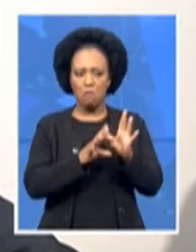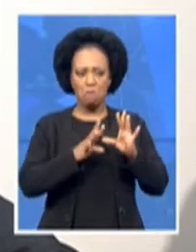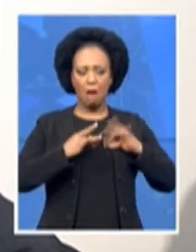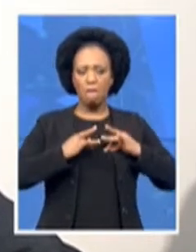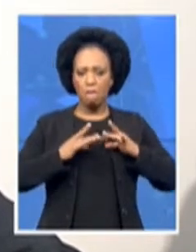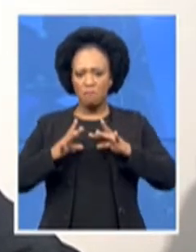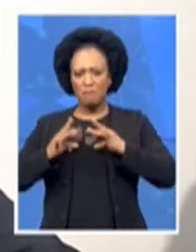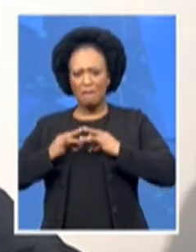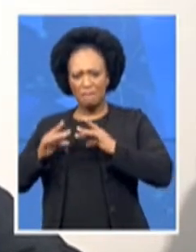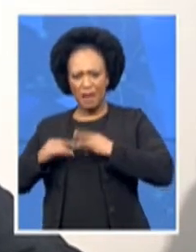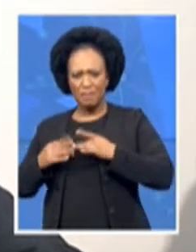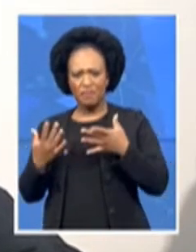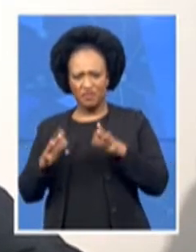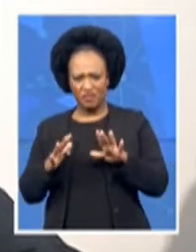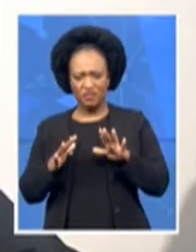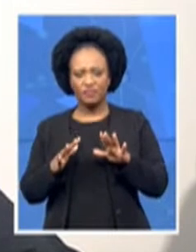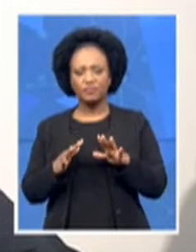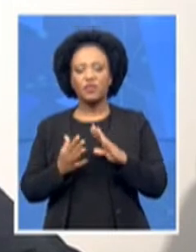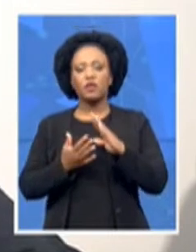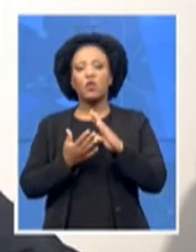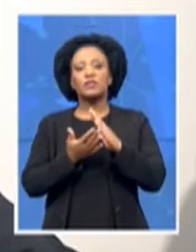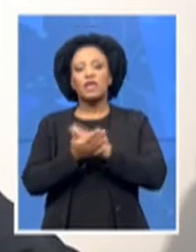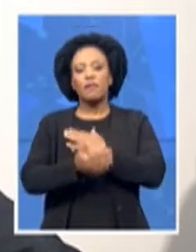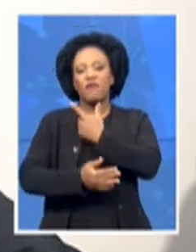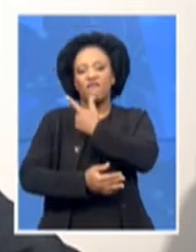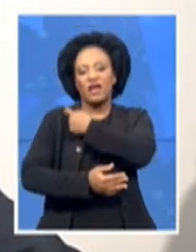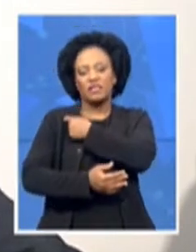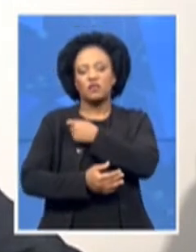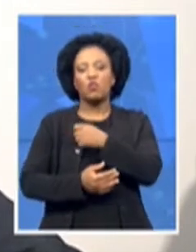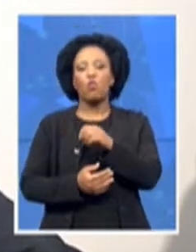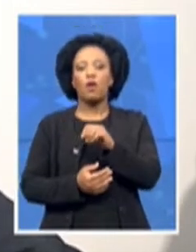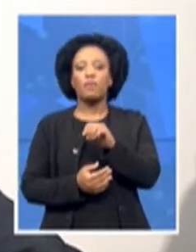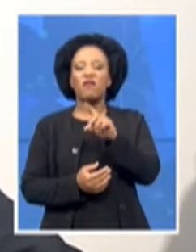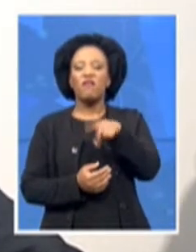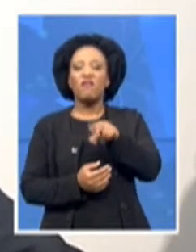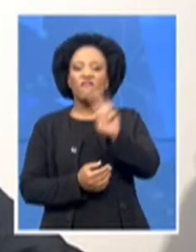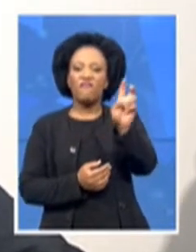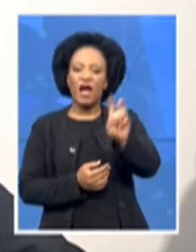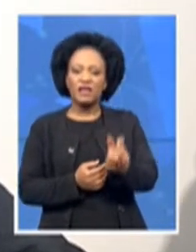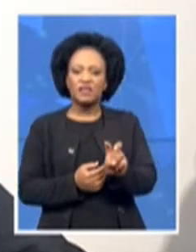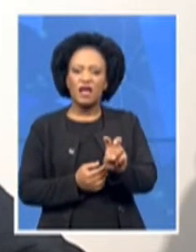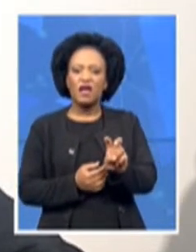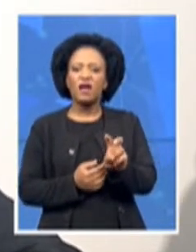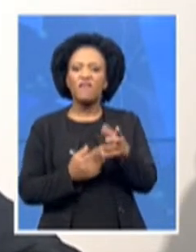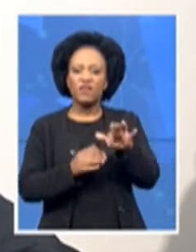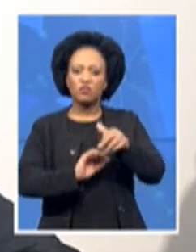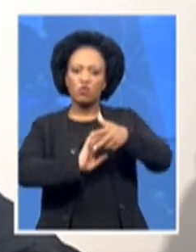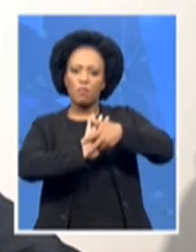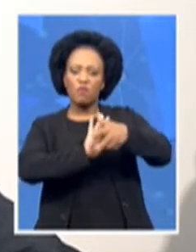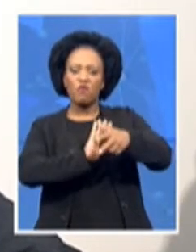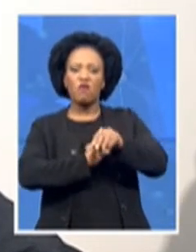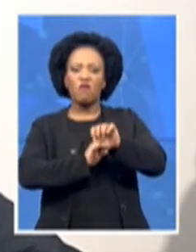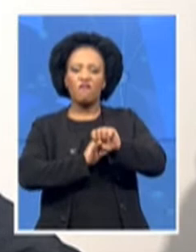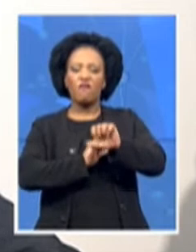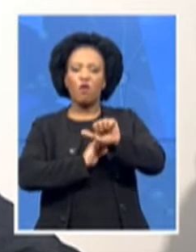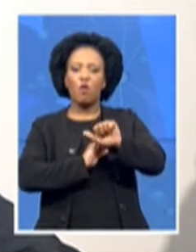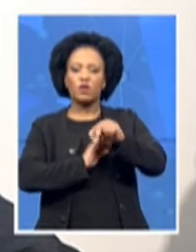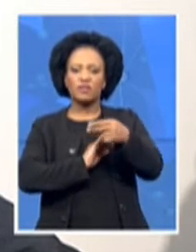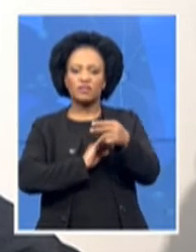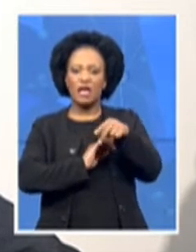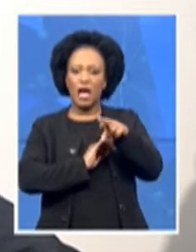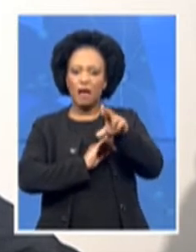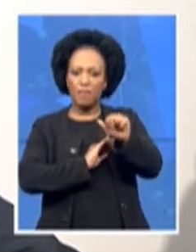Pfizer, has already been approved by SAHPRA for even below 18. You might have seen that